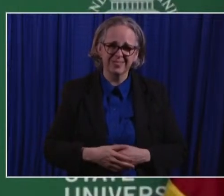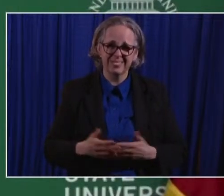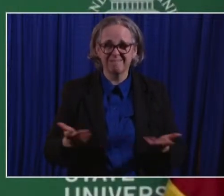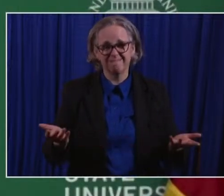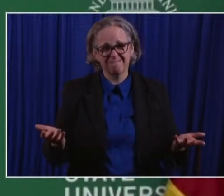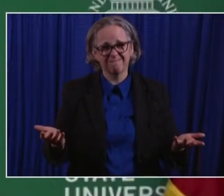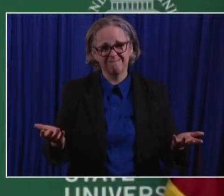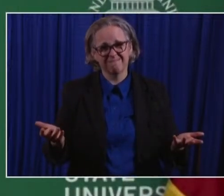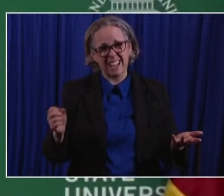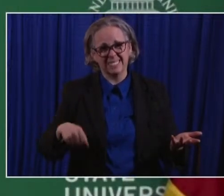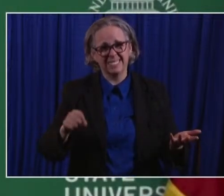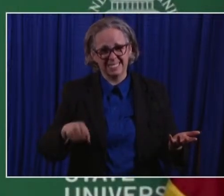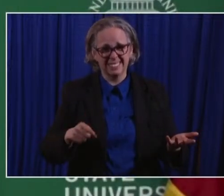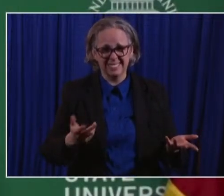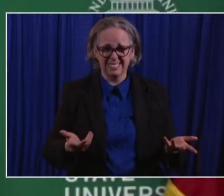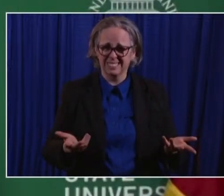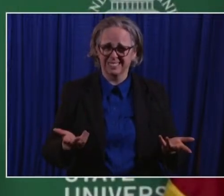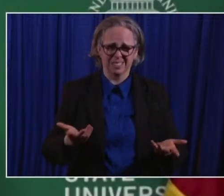There's clearly more